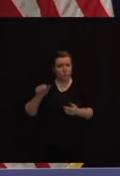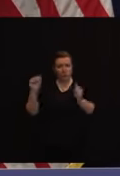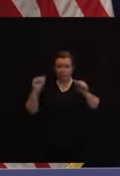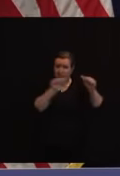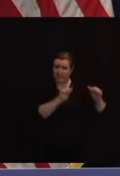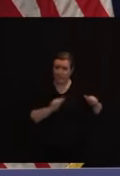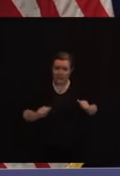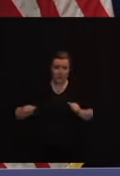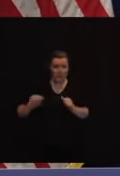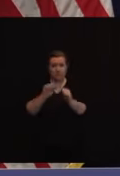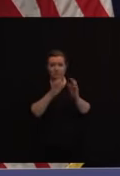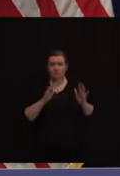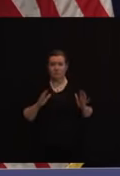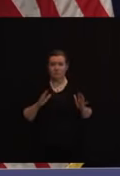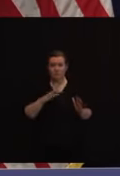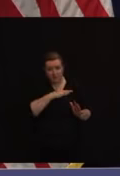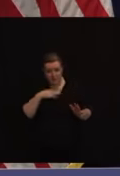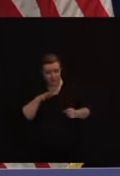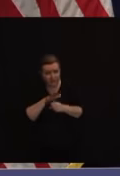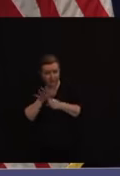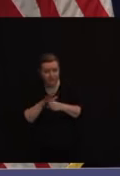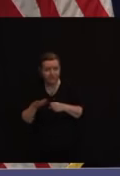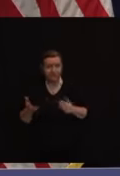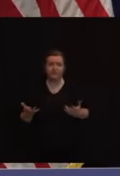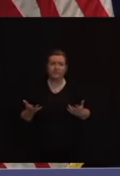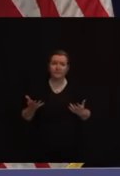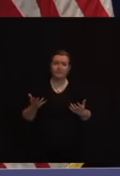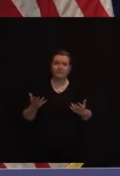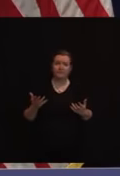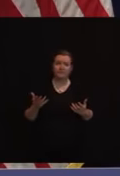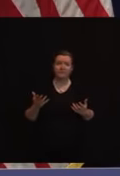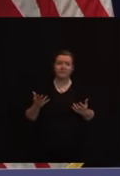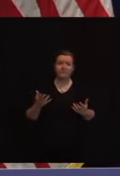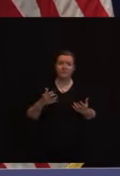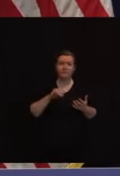staffing, and we're no different from that.